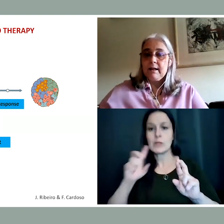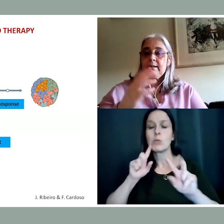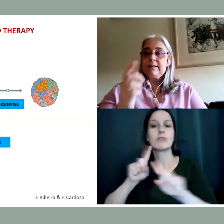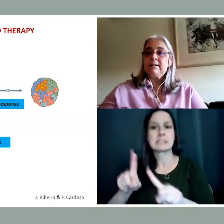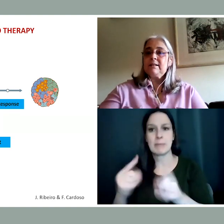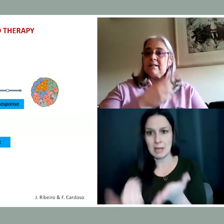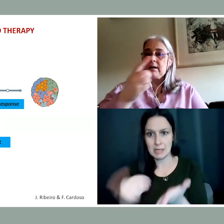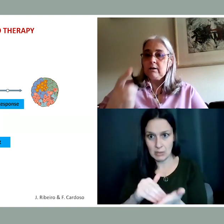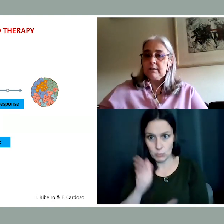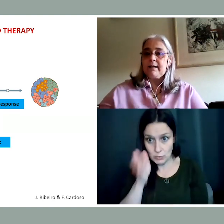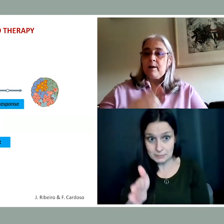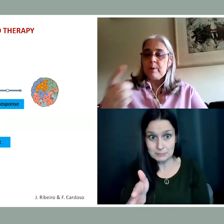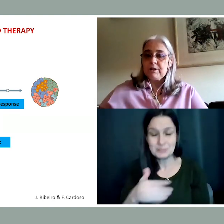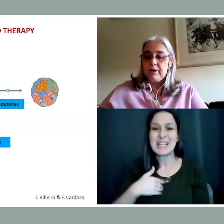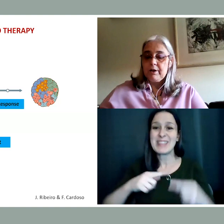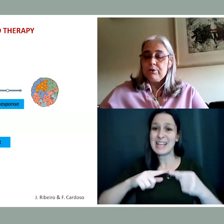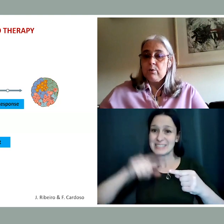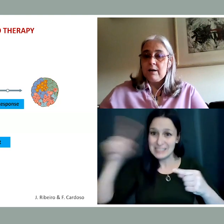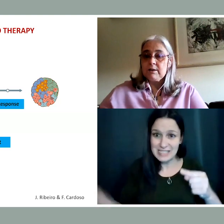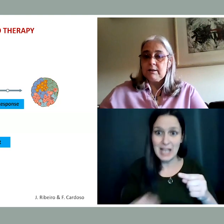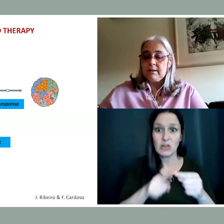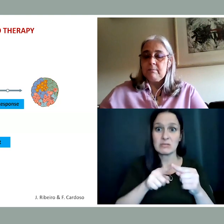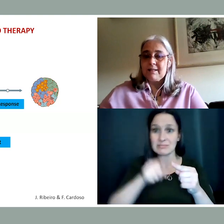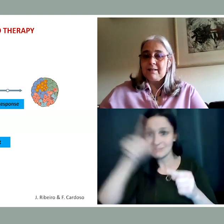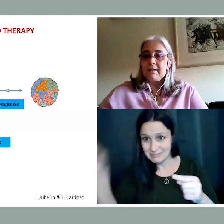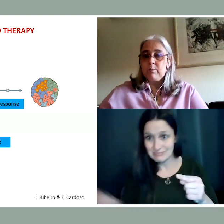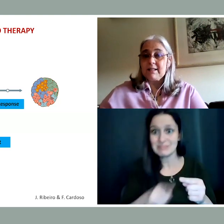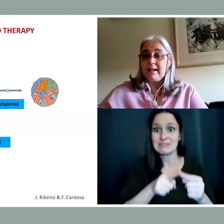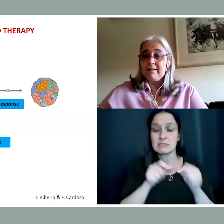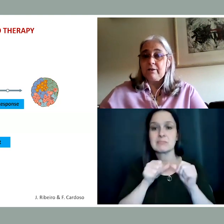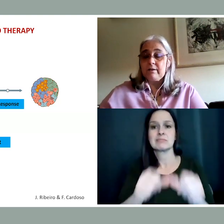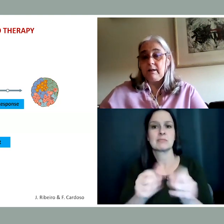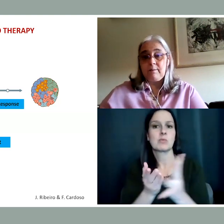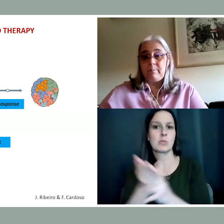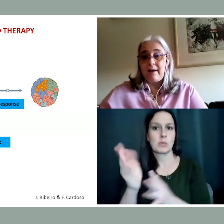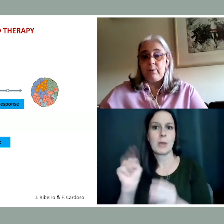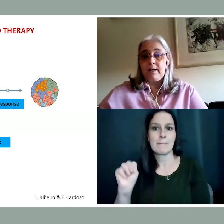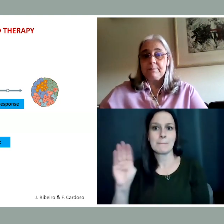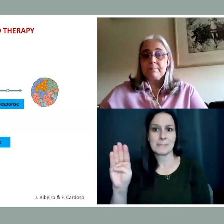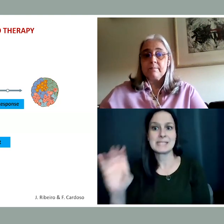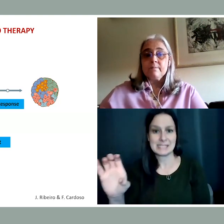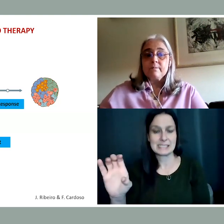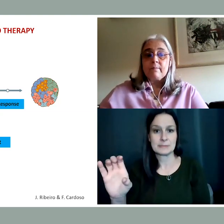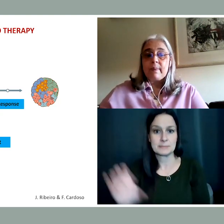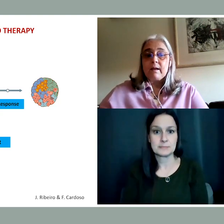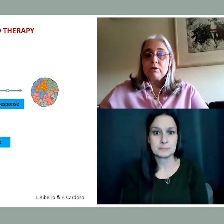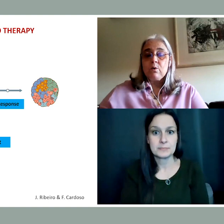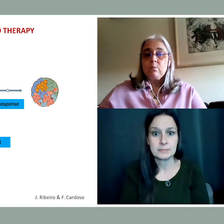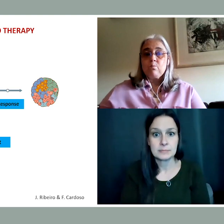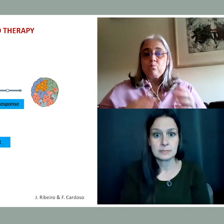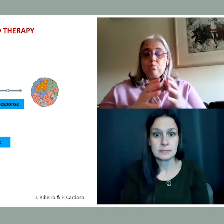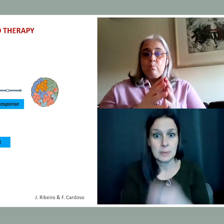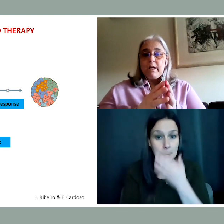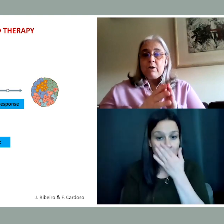again. And this is a cycle that happens throughout the metastatic breast cancer pathway.